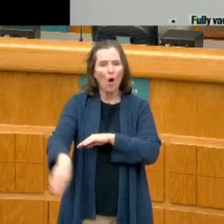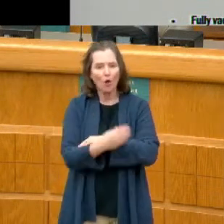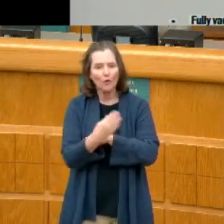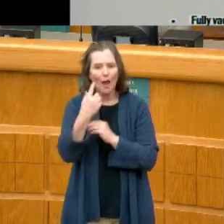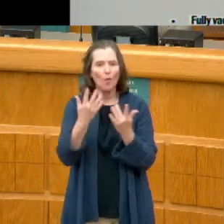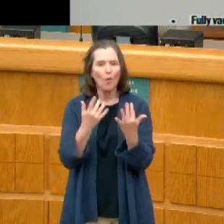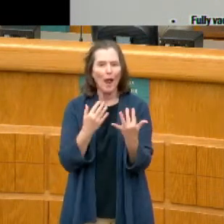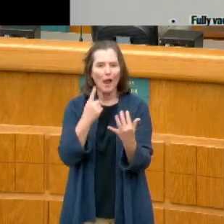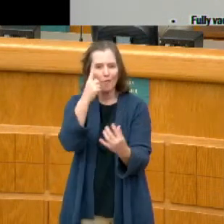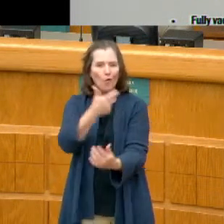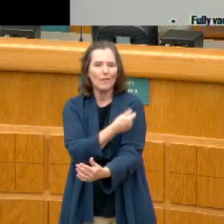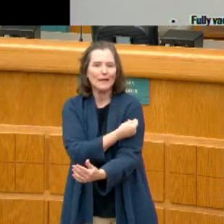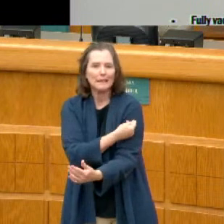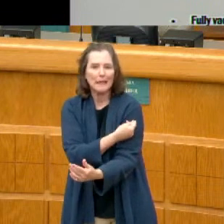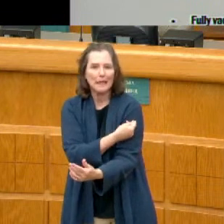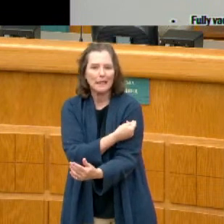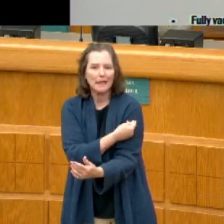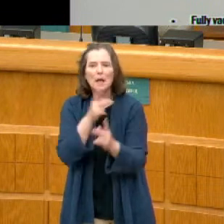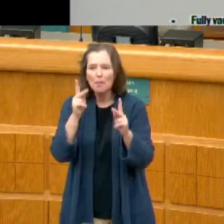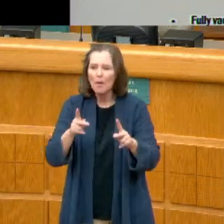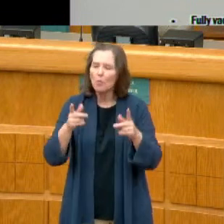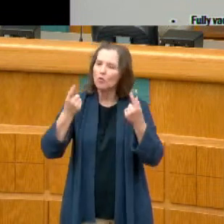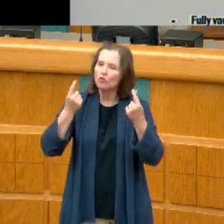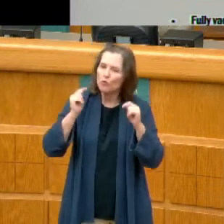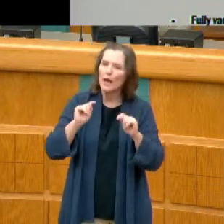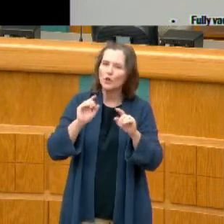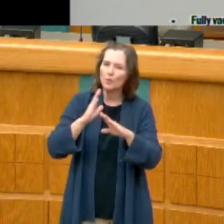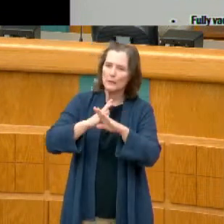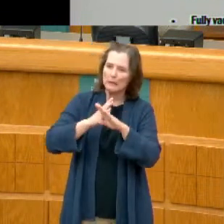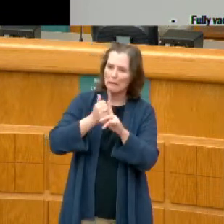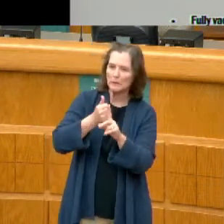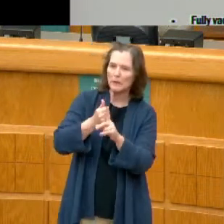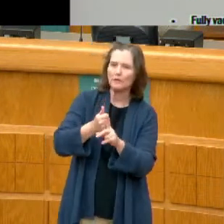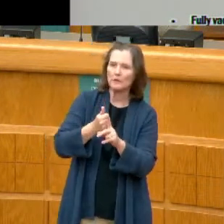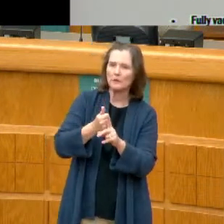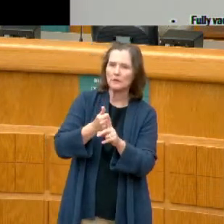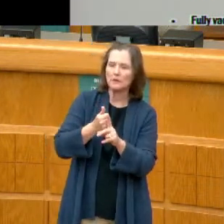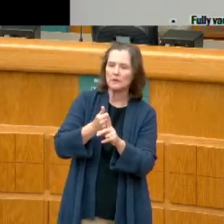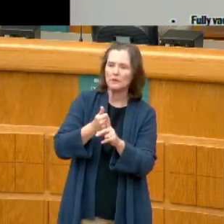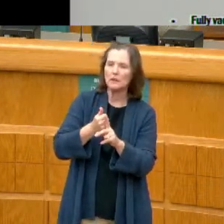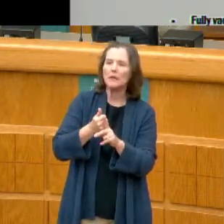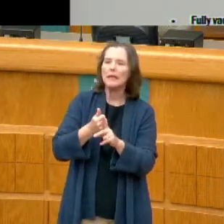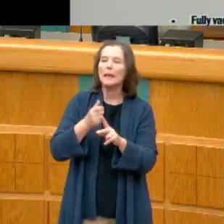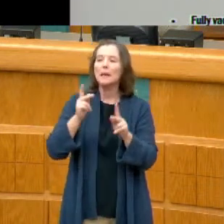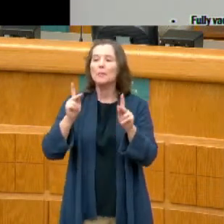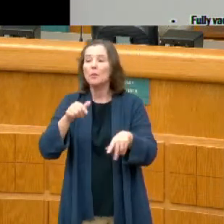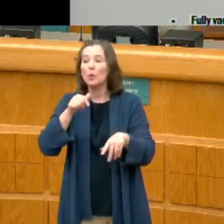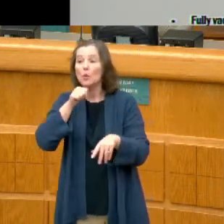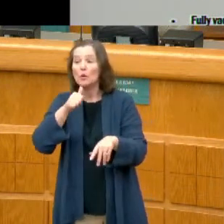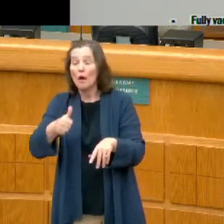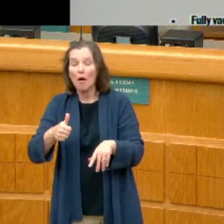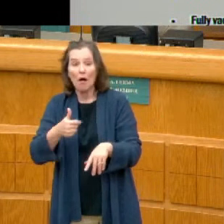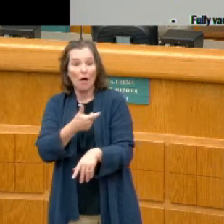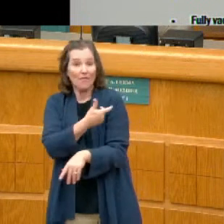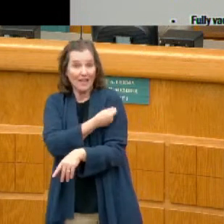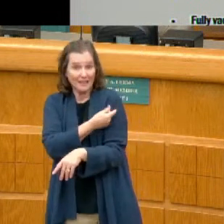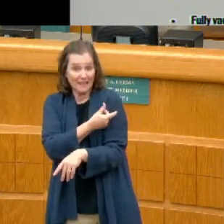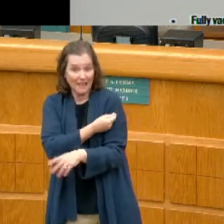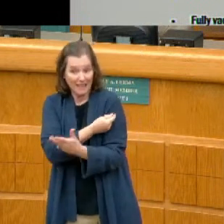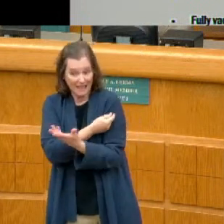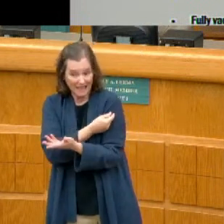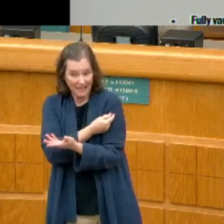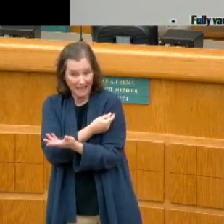doing everything in their power to protect themselves. And so people that are not vaccinated, you know, to still be able to get